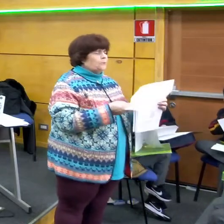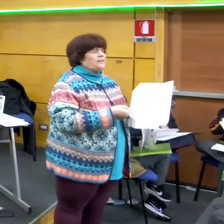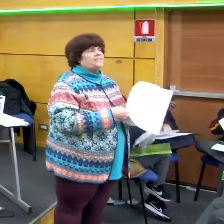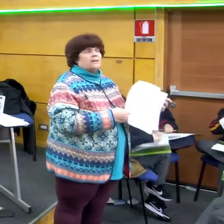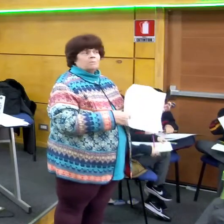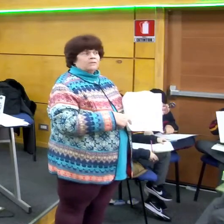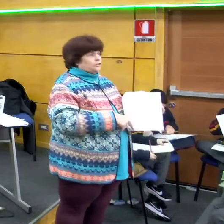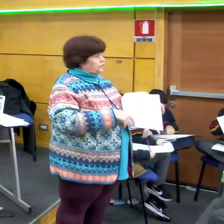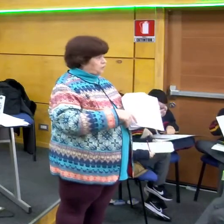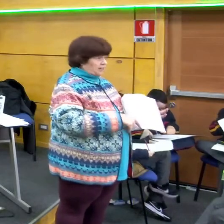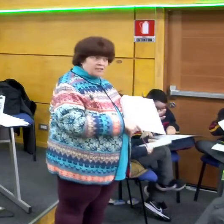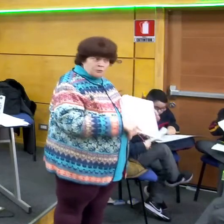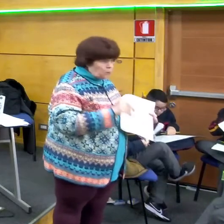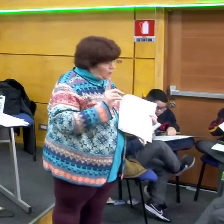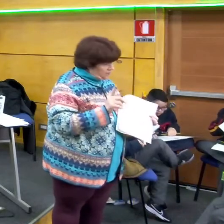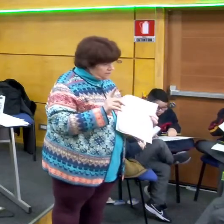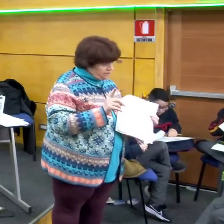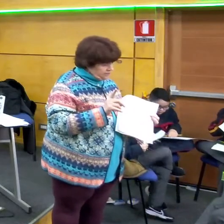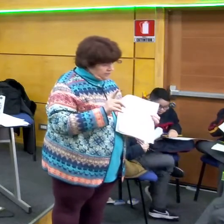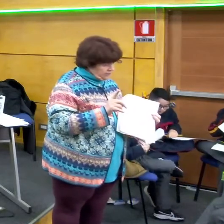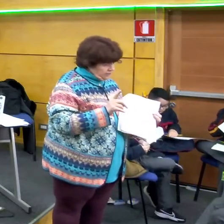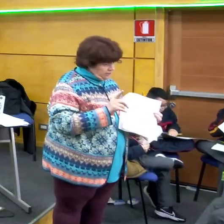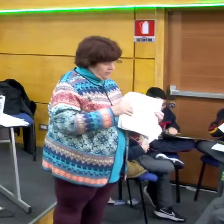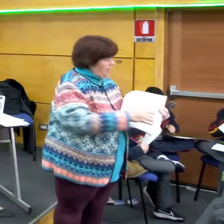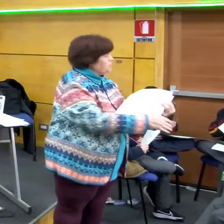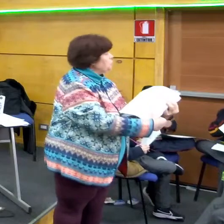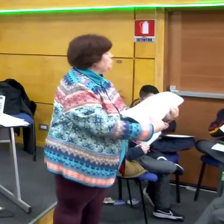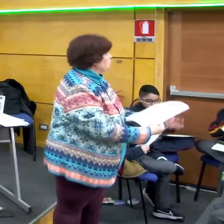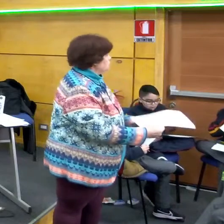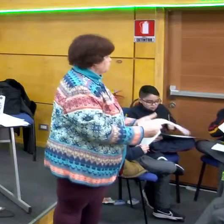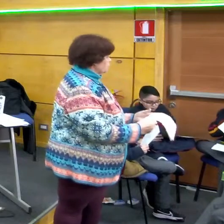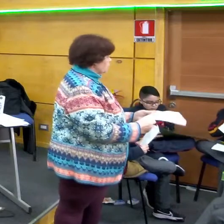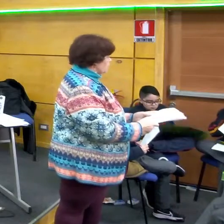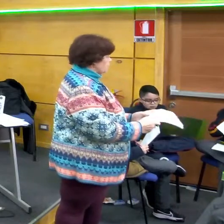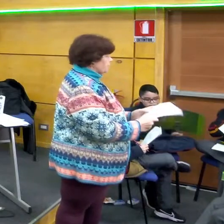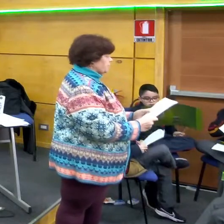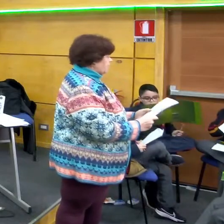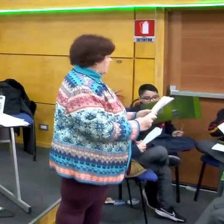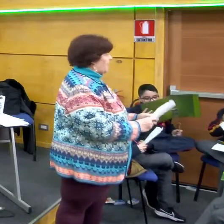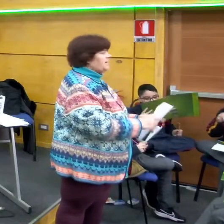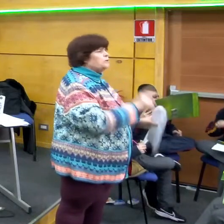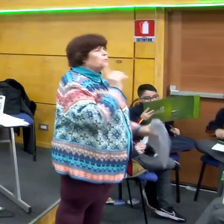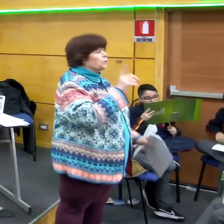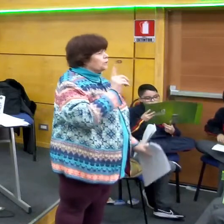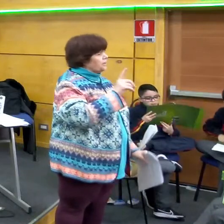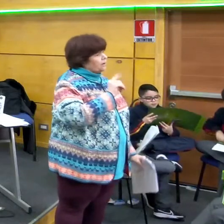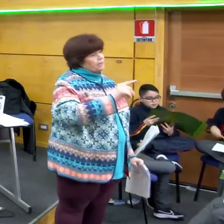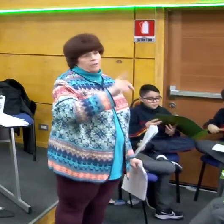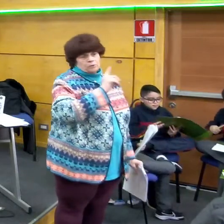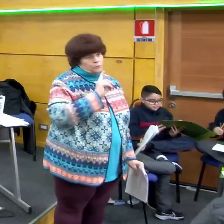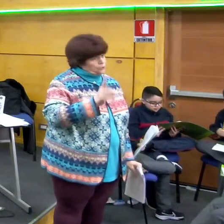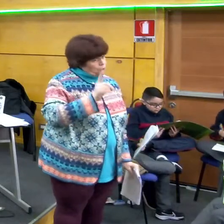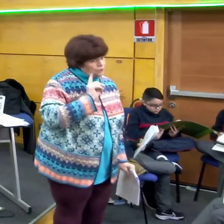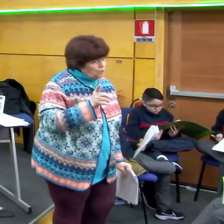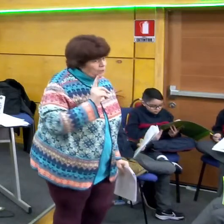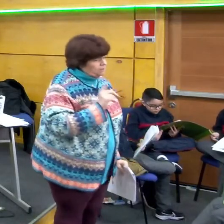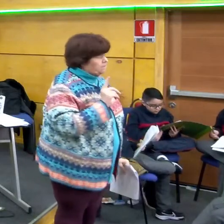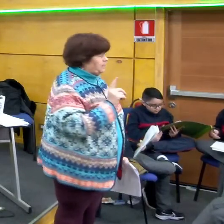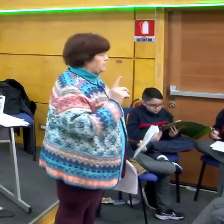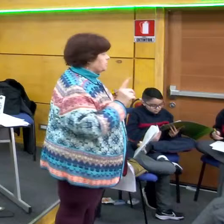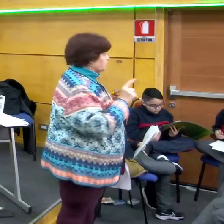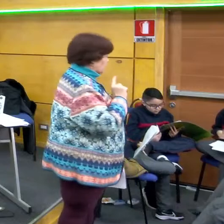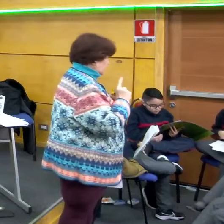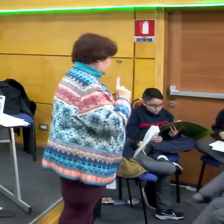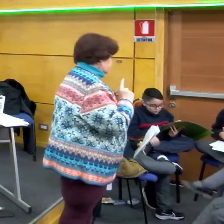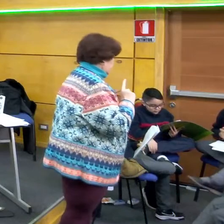I'm going to read them just once, and you circle if there's any word there that you don't know what